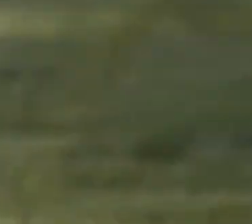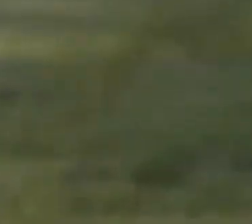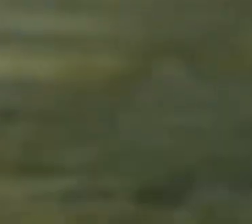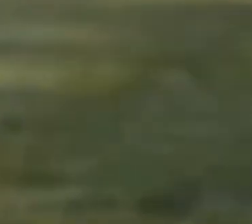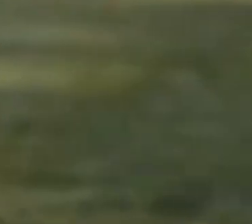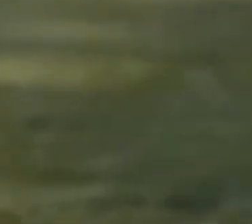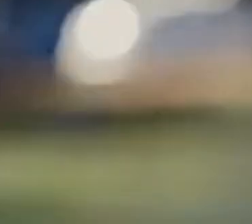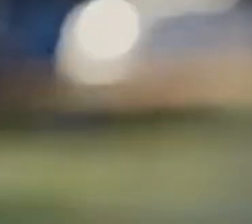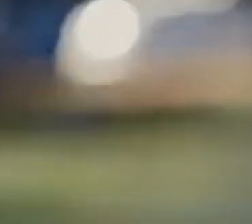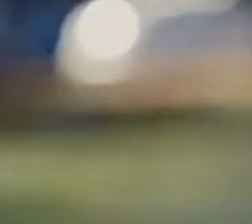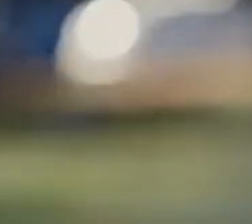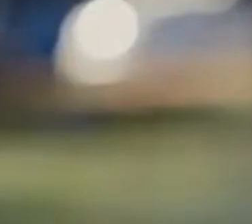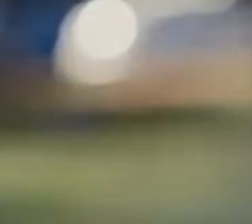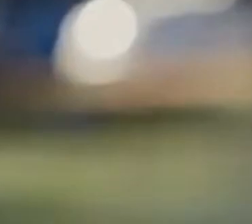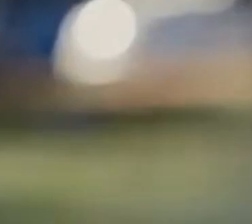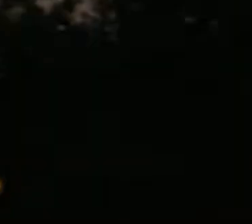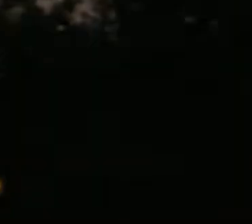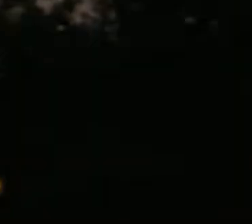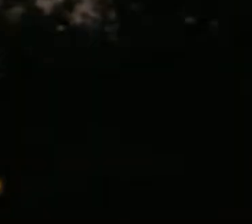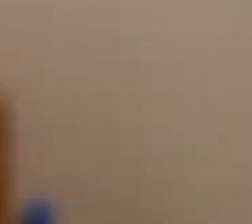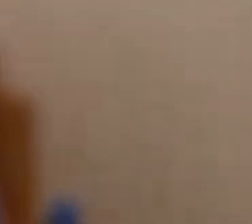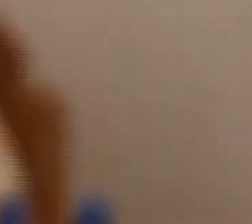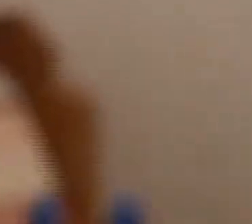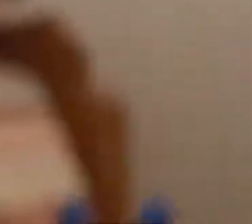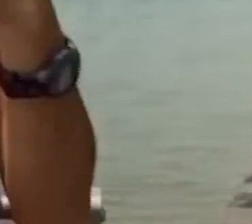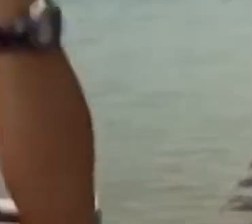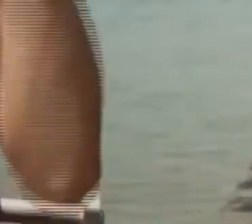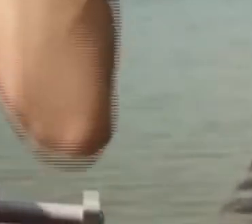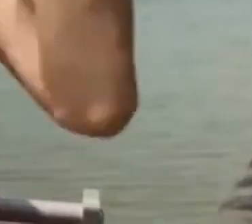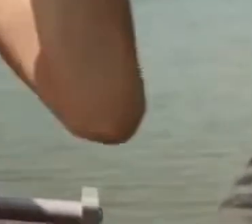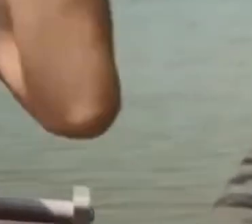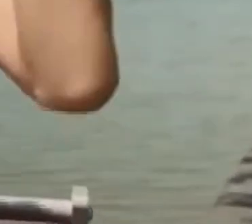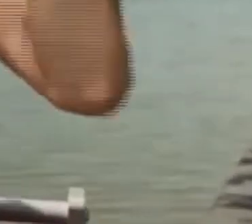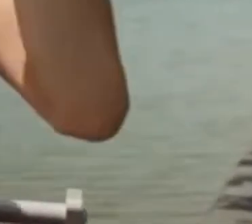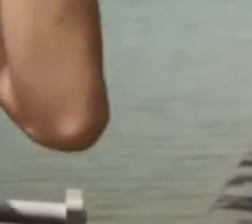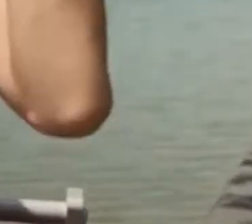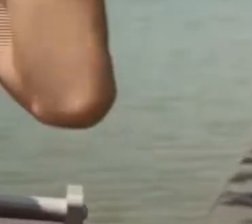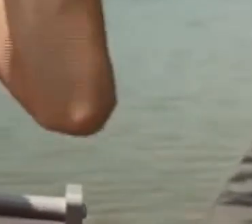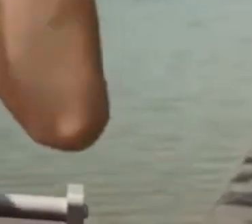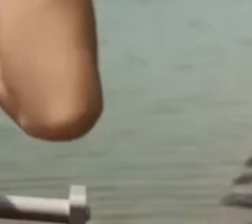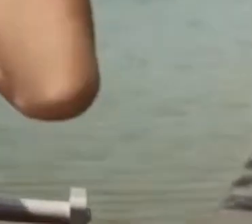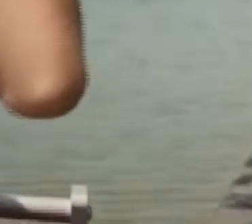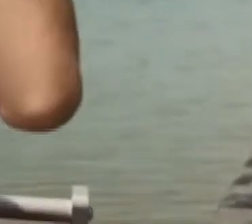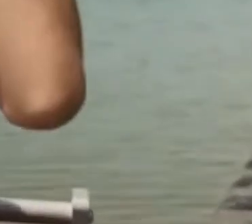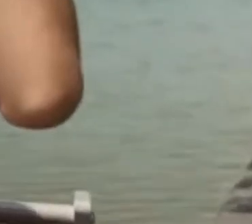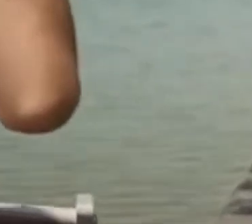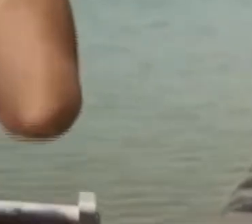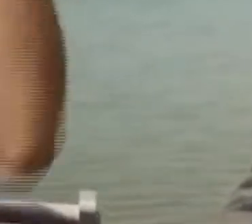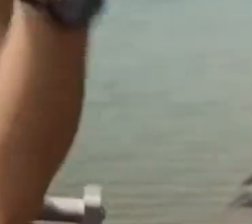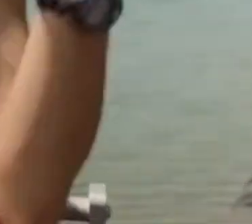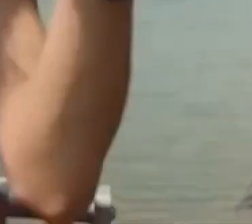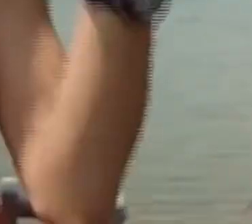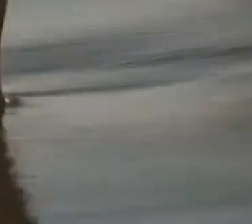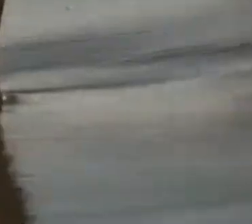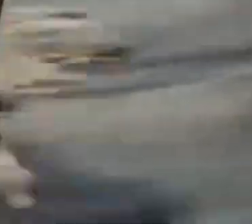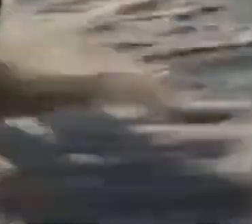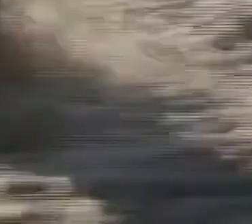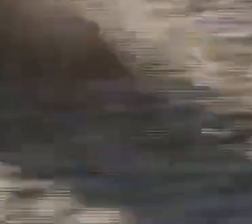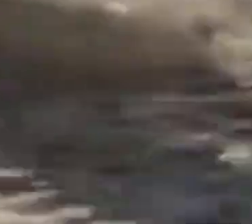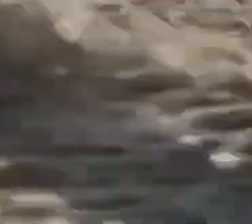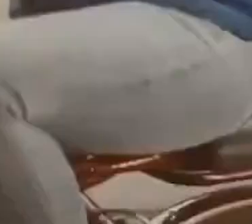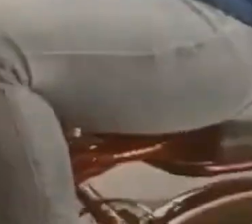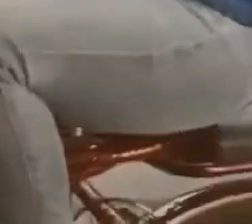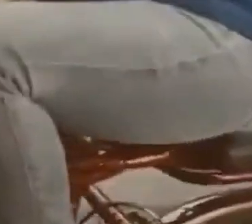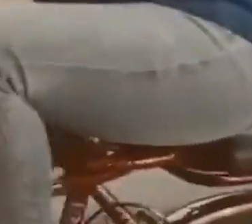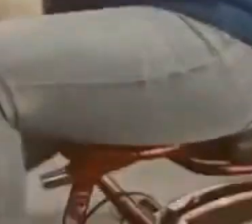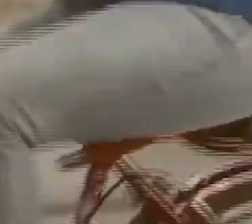The only thing they really care about is whether I'm present. It's all of these little things that really just add to the love.